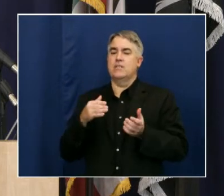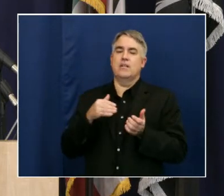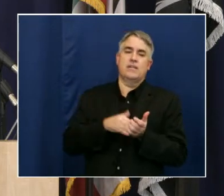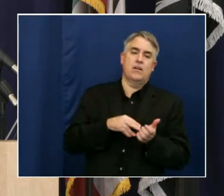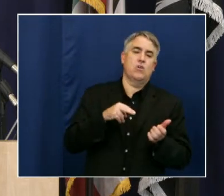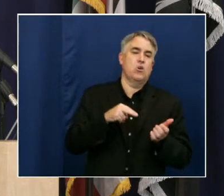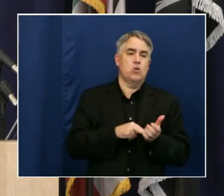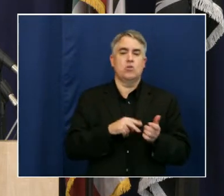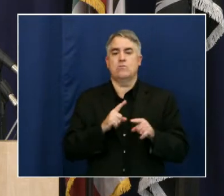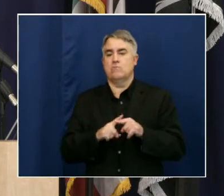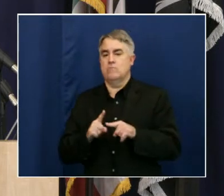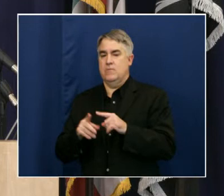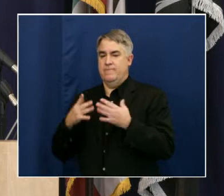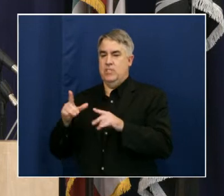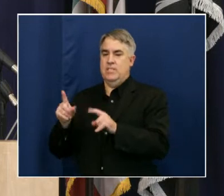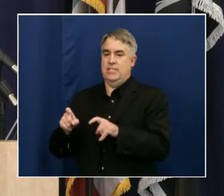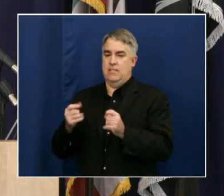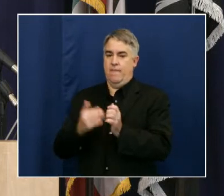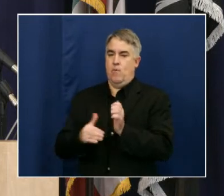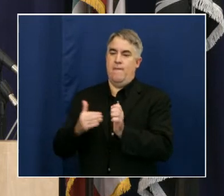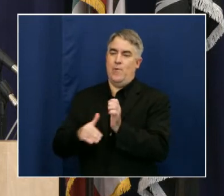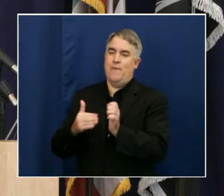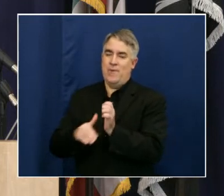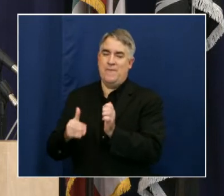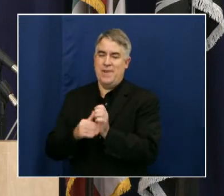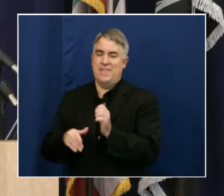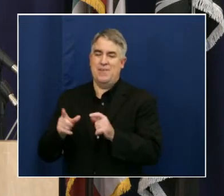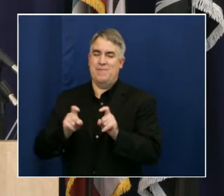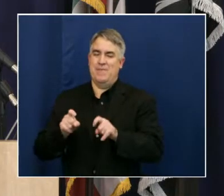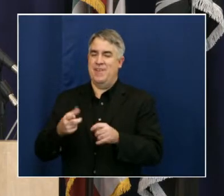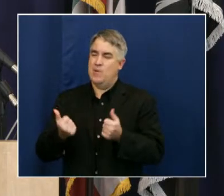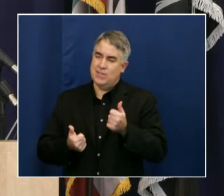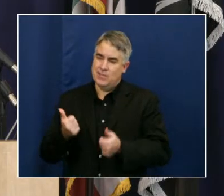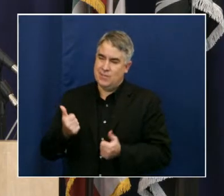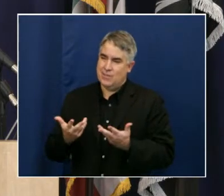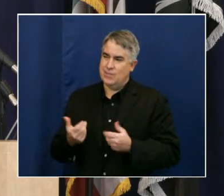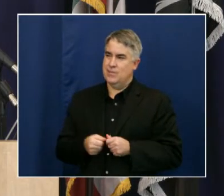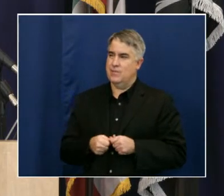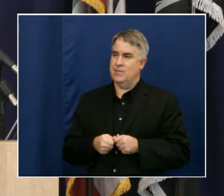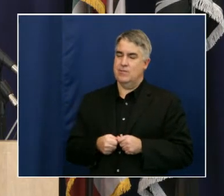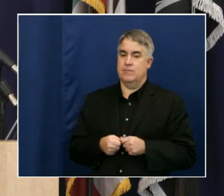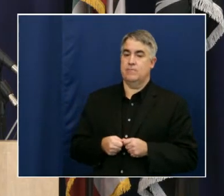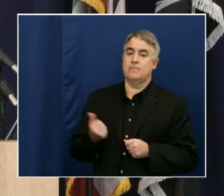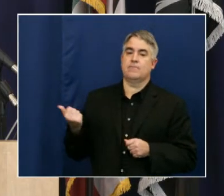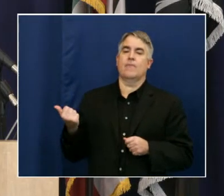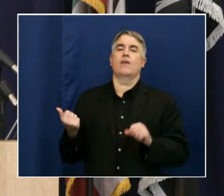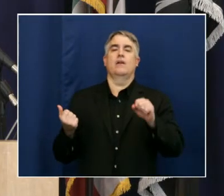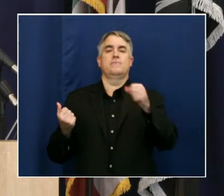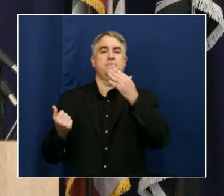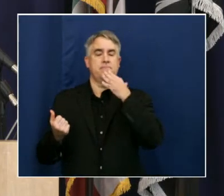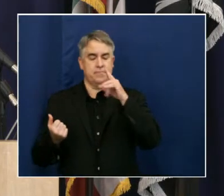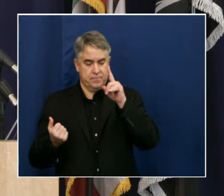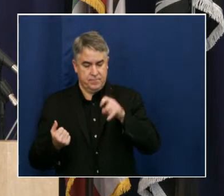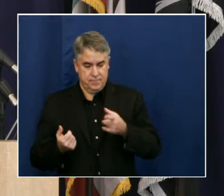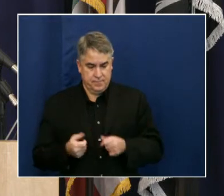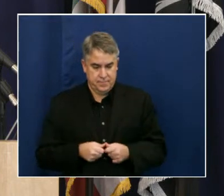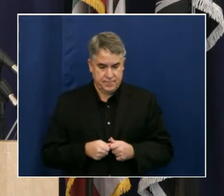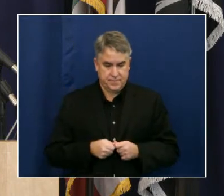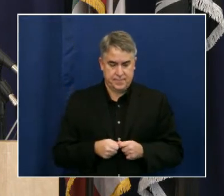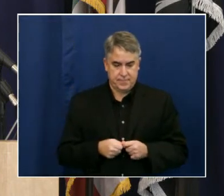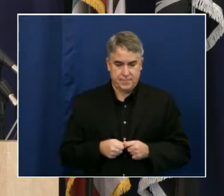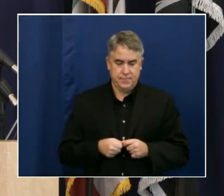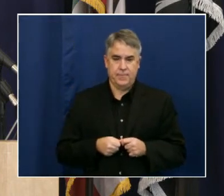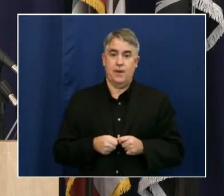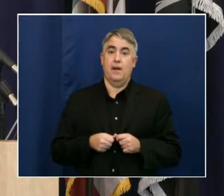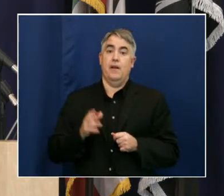gotten tested several times to make up those numbers? Thank you for that question. I think the clarification is that this is the cumulative test. It goes back to March and April